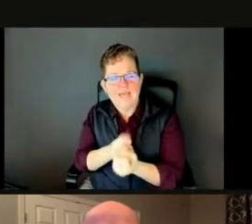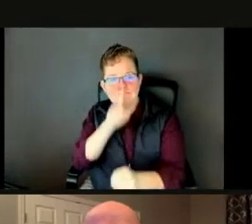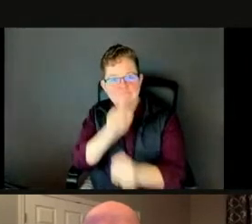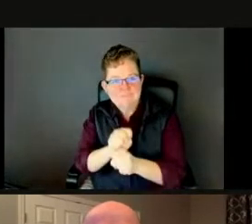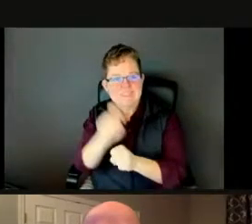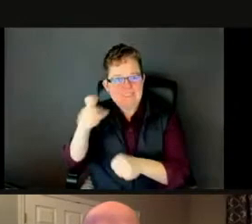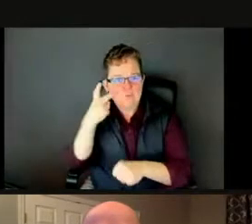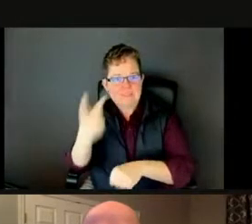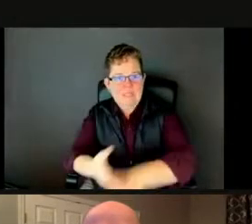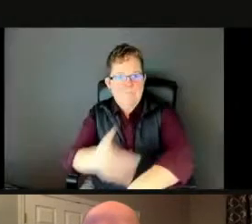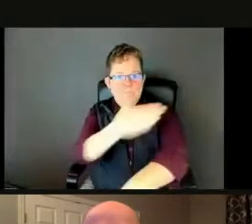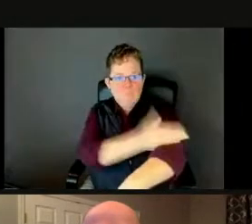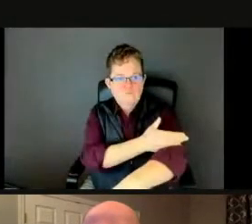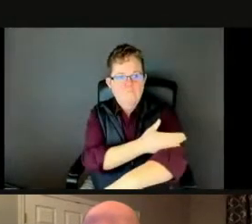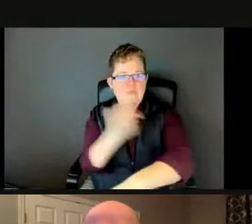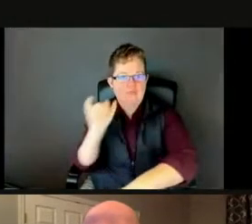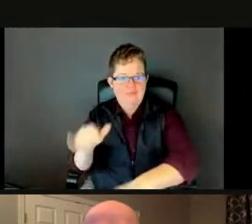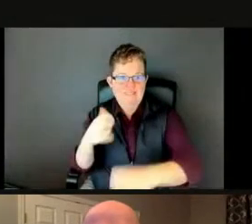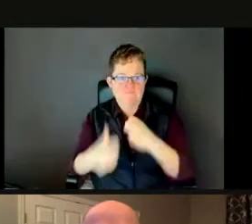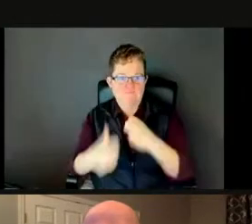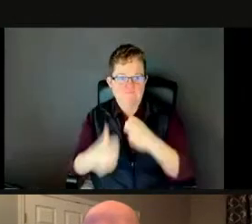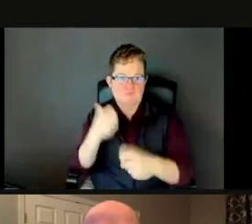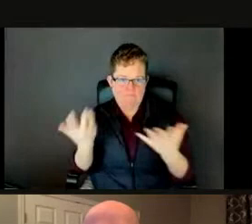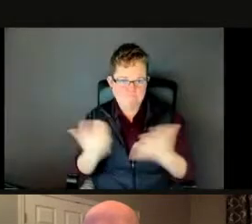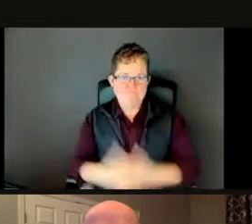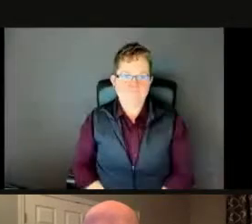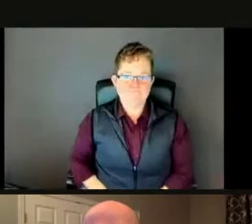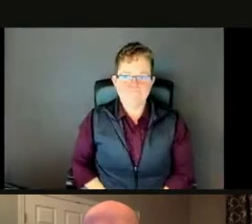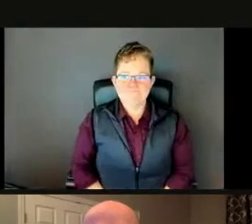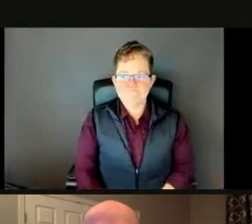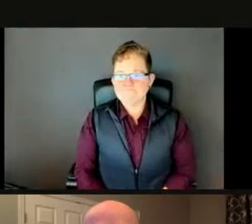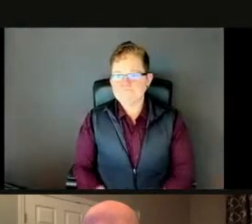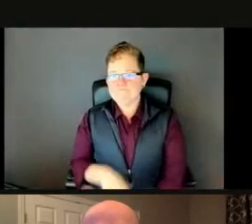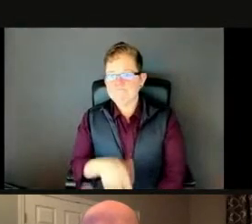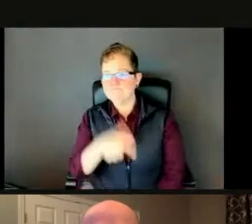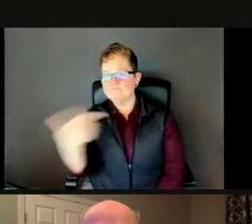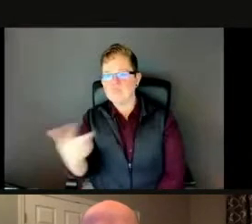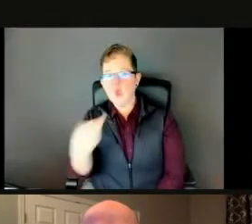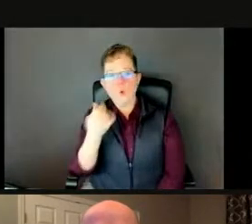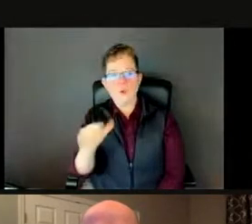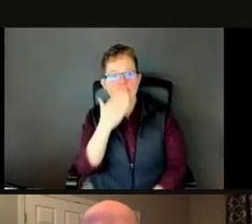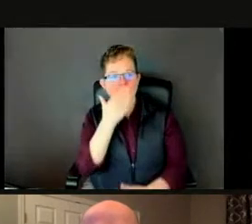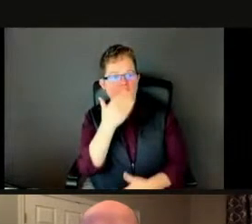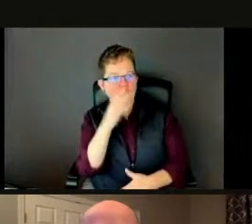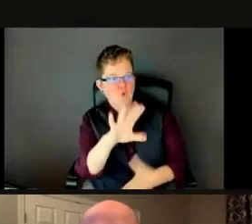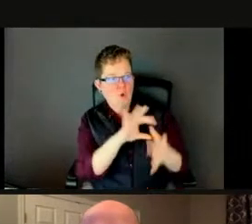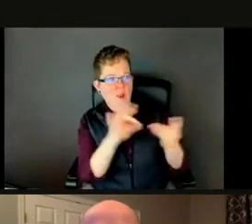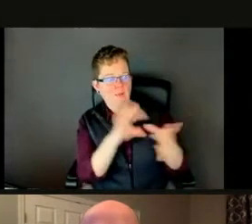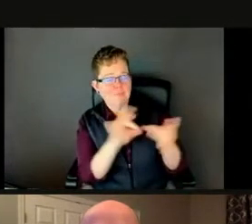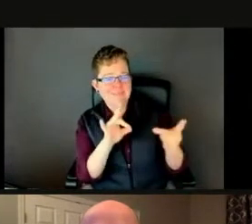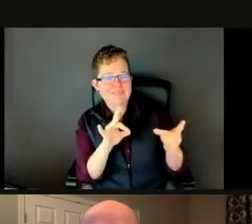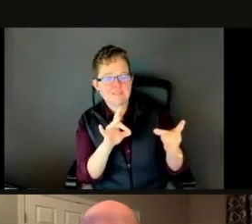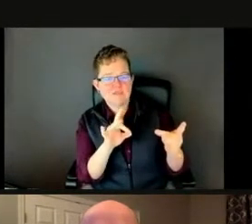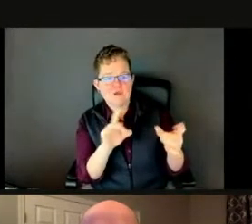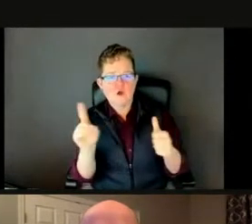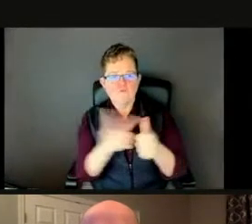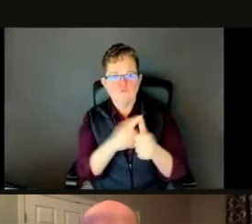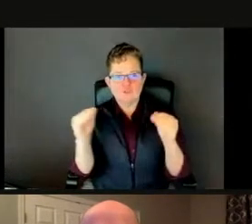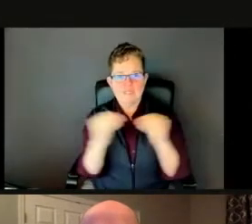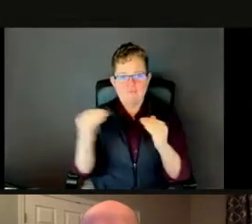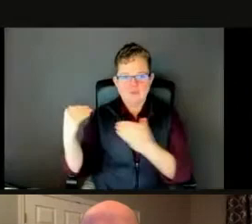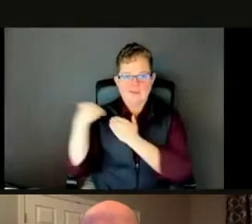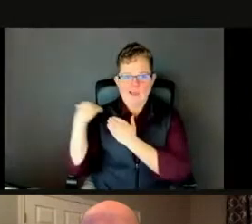some improvement in this area. Thank you, Ms. Yates. I appreciate your comments. The first level of accountability is just setting